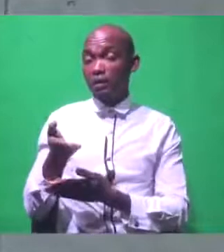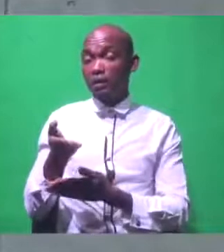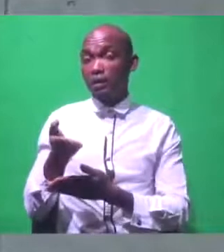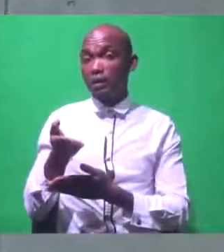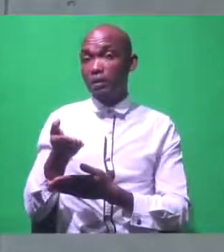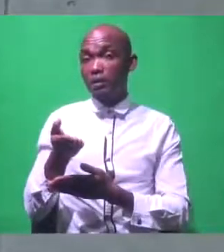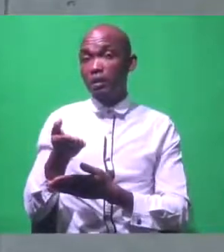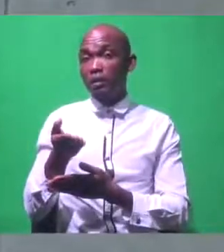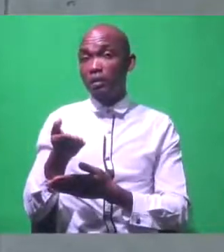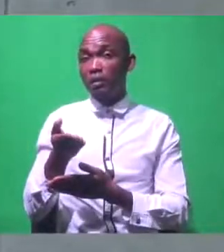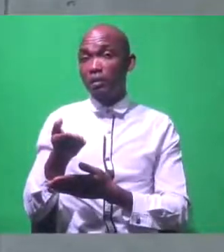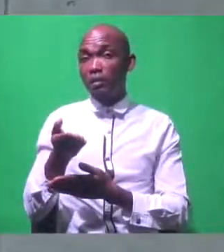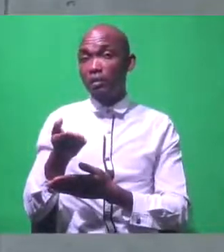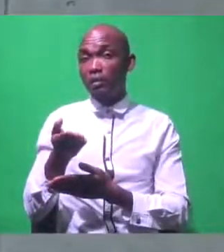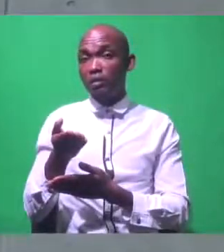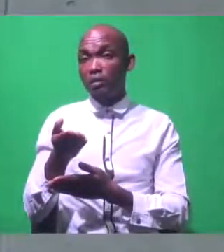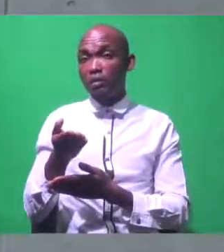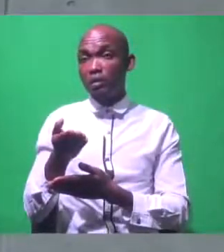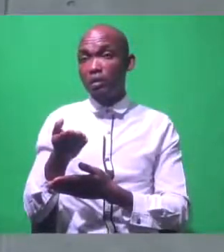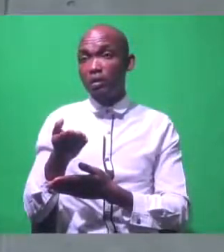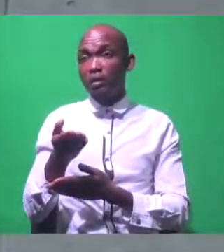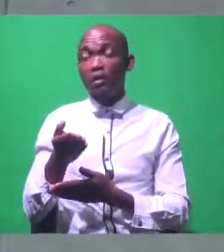the whites